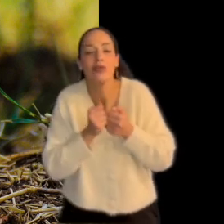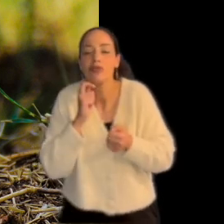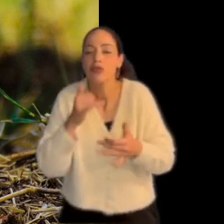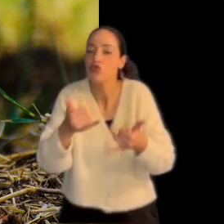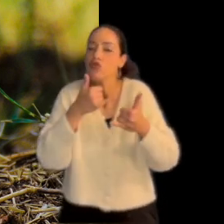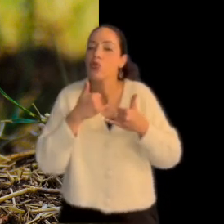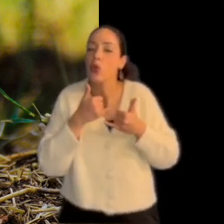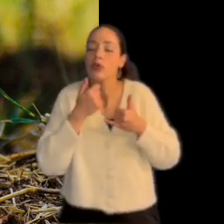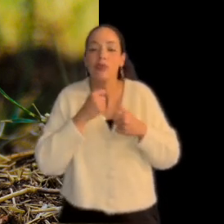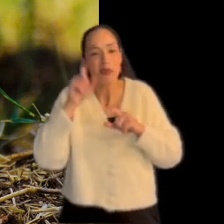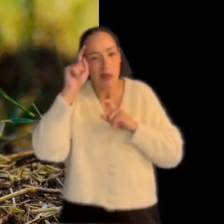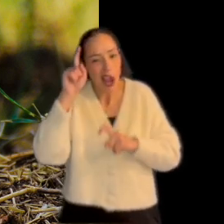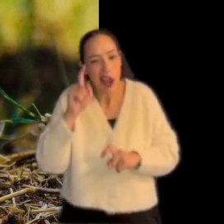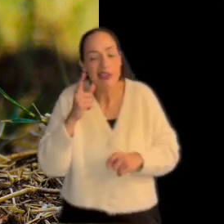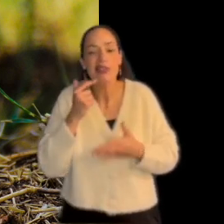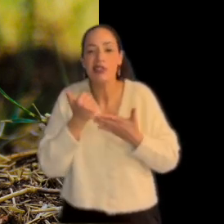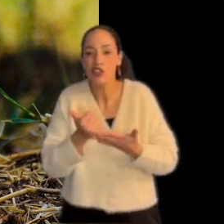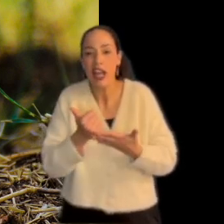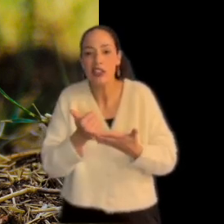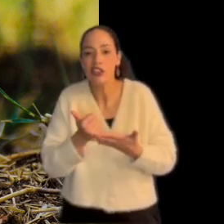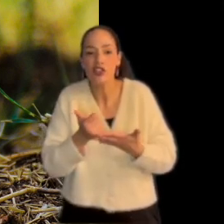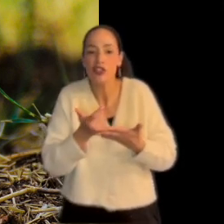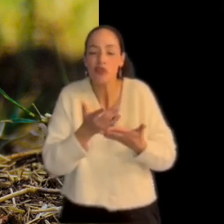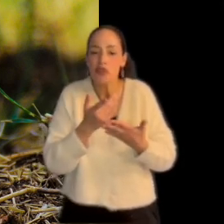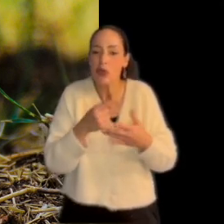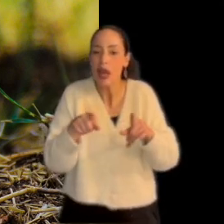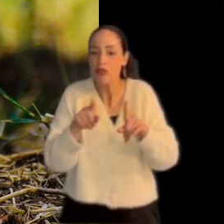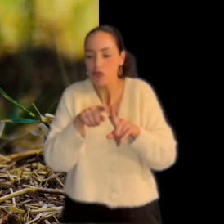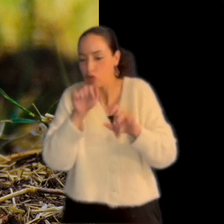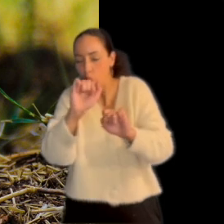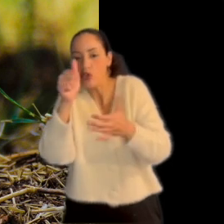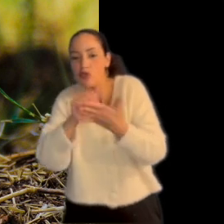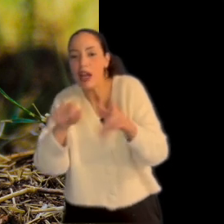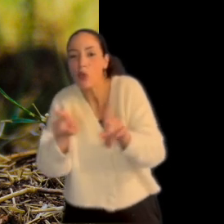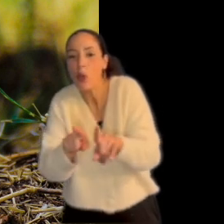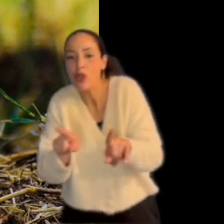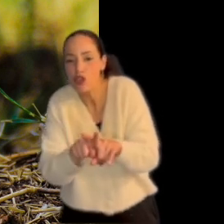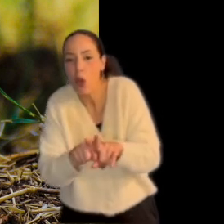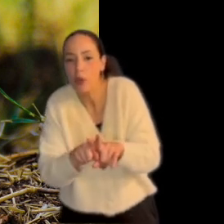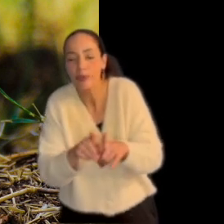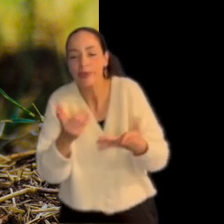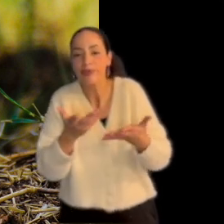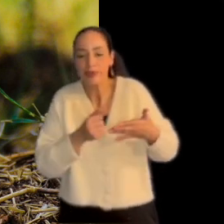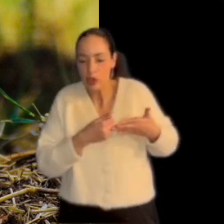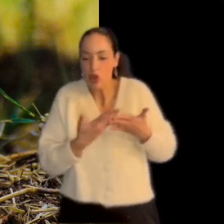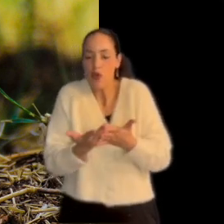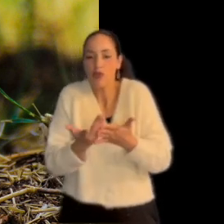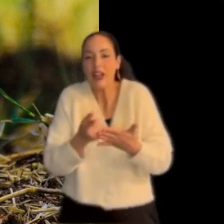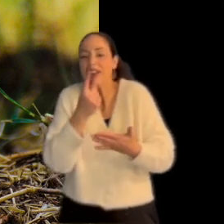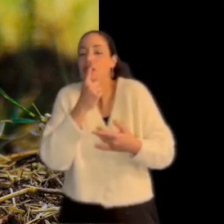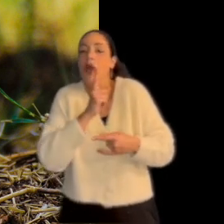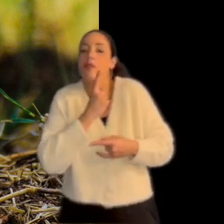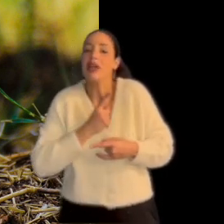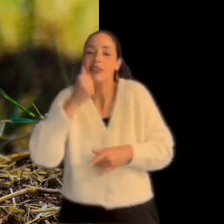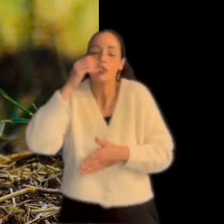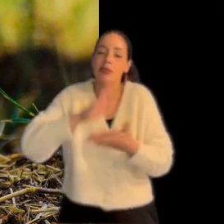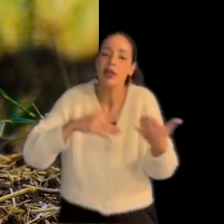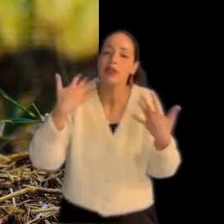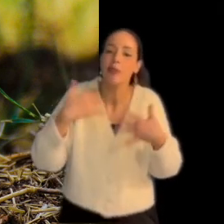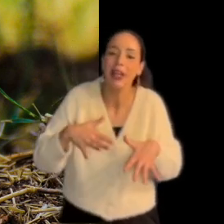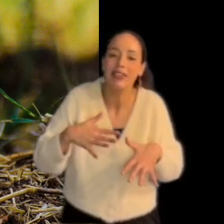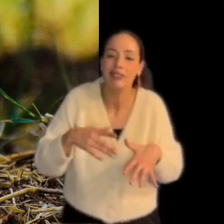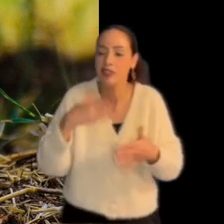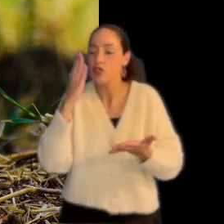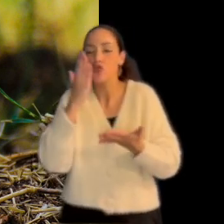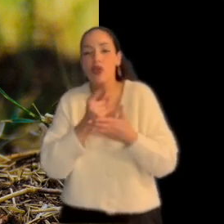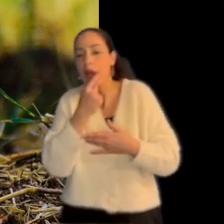had to claw their way out of these shadows, to live with and around the truth that I've witnessed there, all the while knowing that there is still nowhere I would rather be